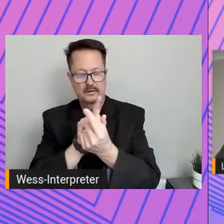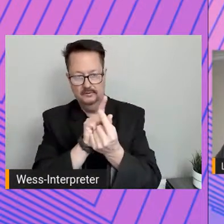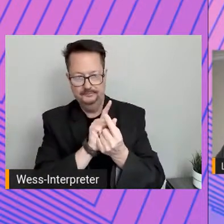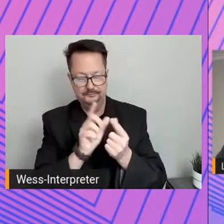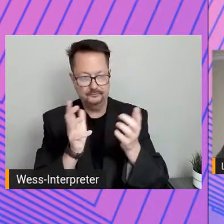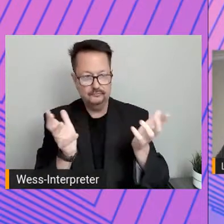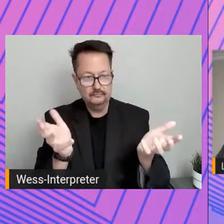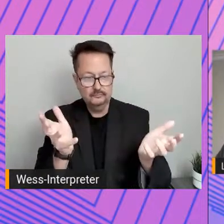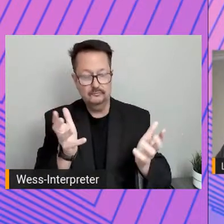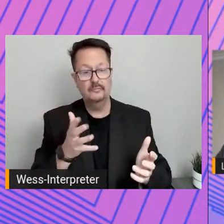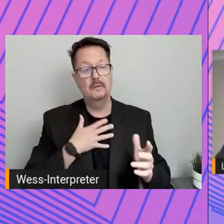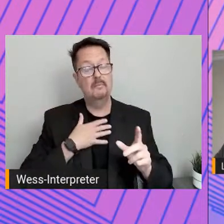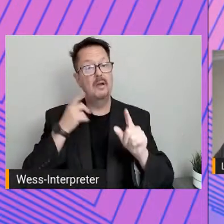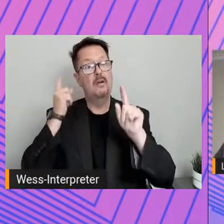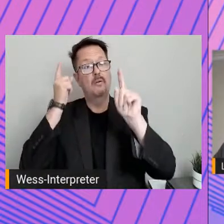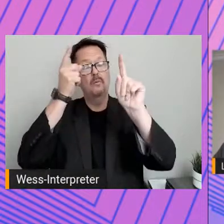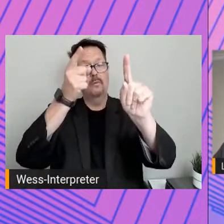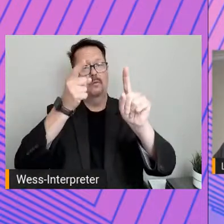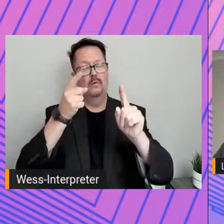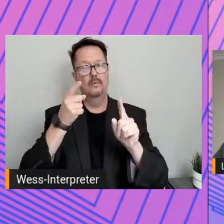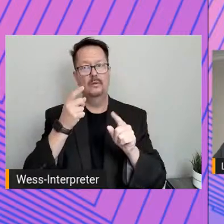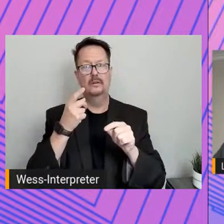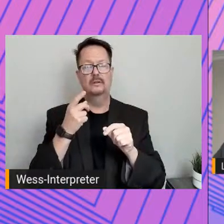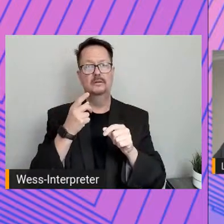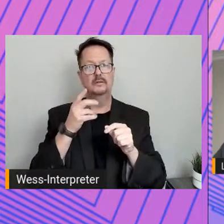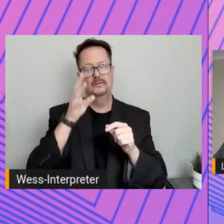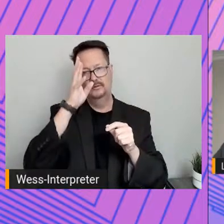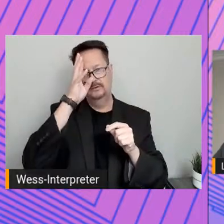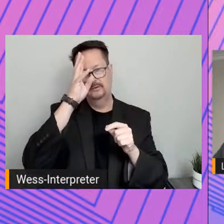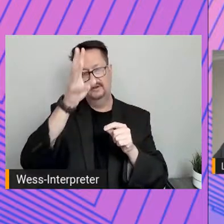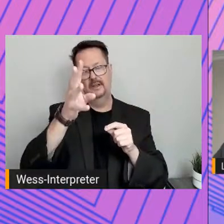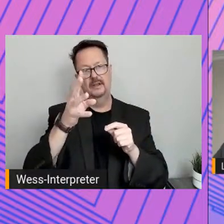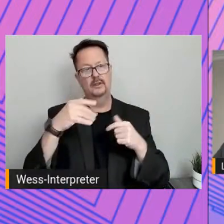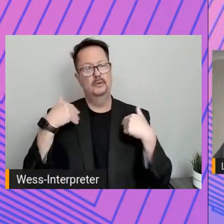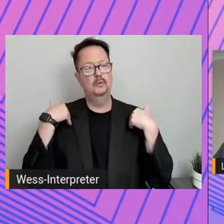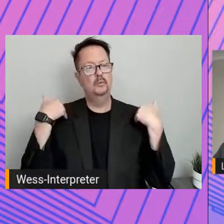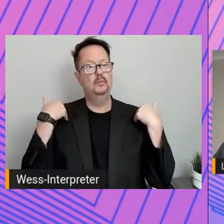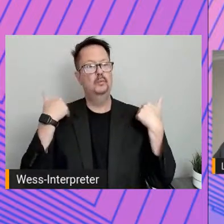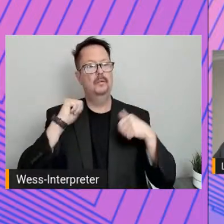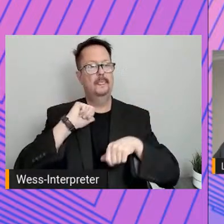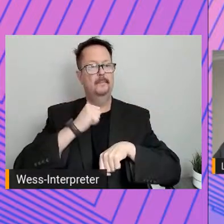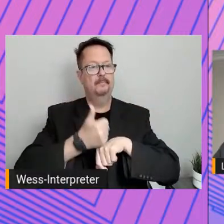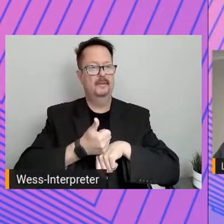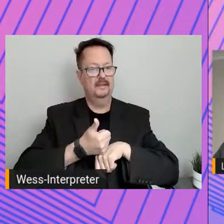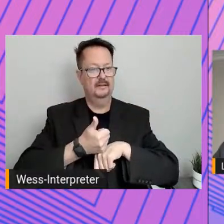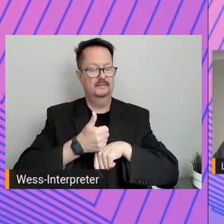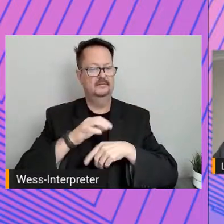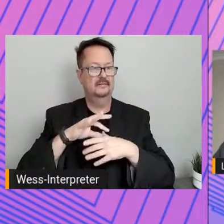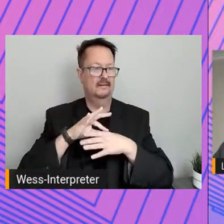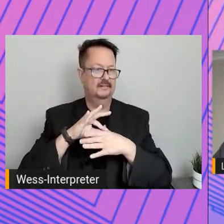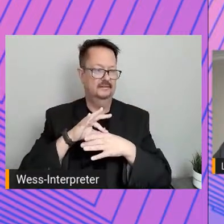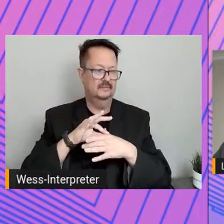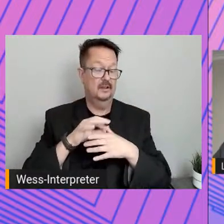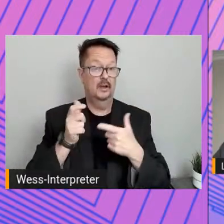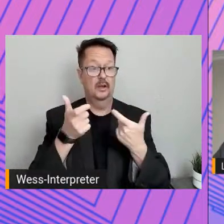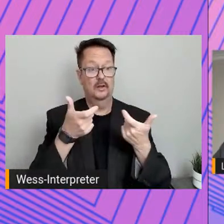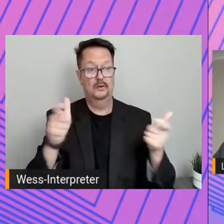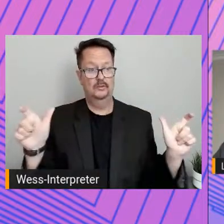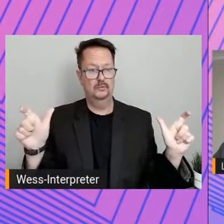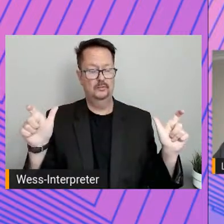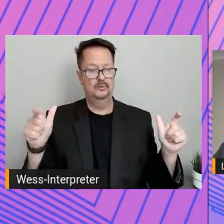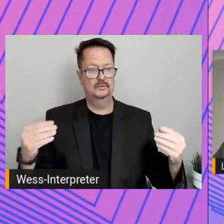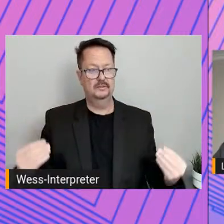goal was to create use case content that I thought would be helpful to other people. A huge inspiration behind this